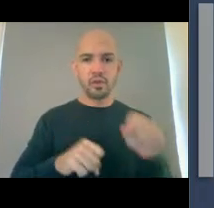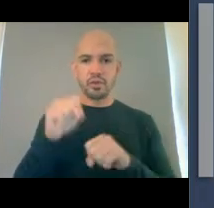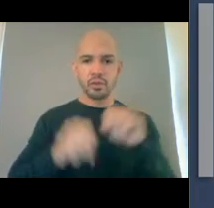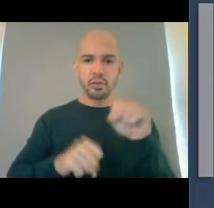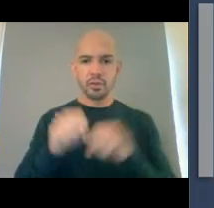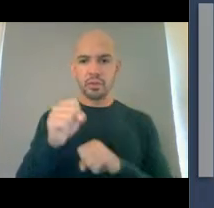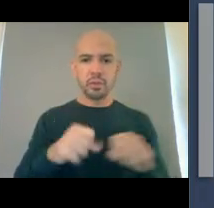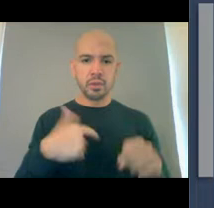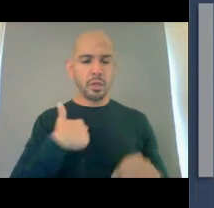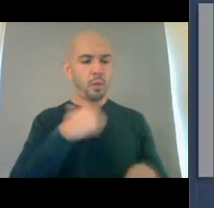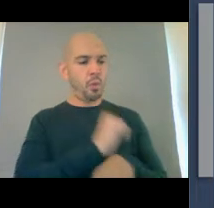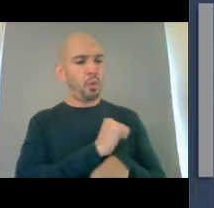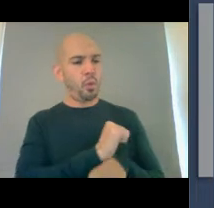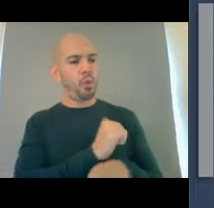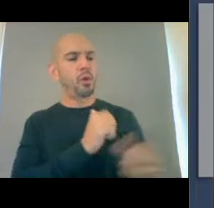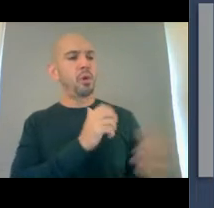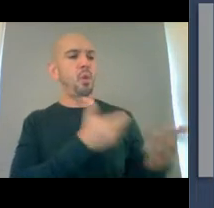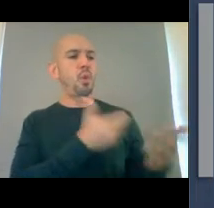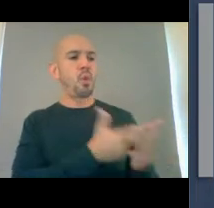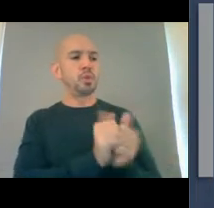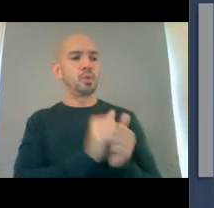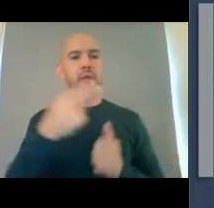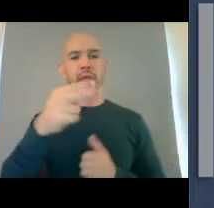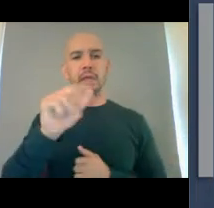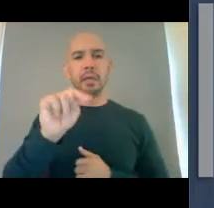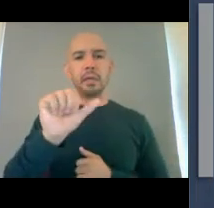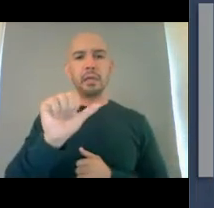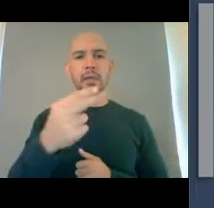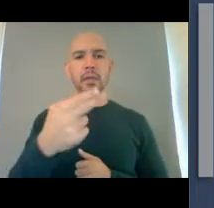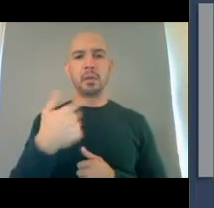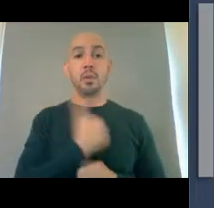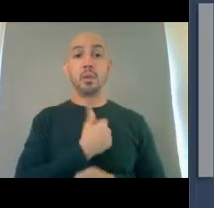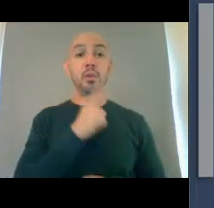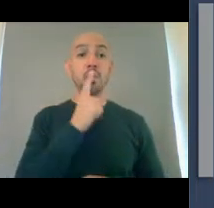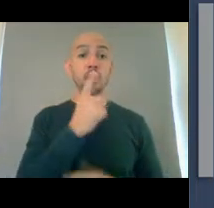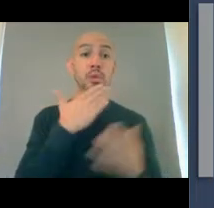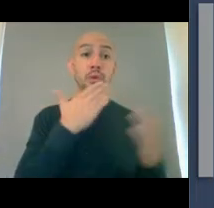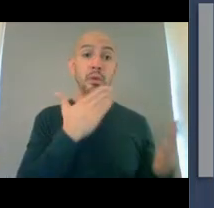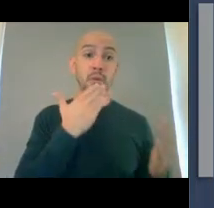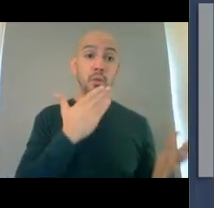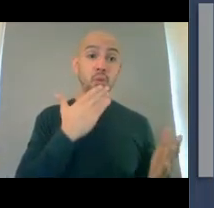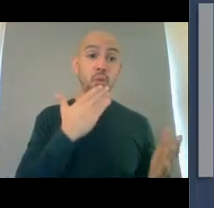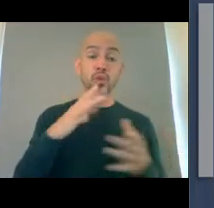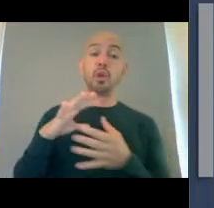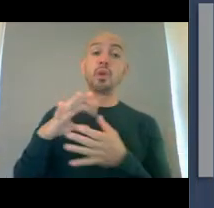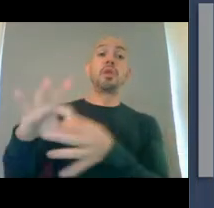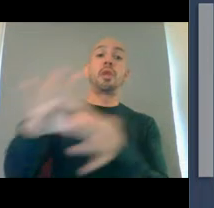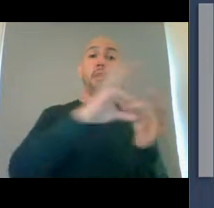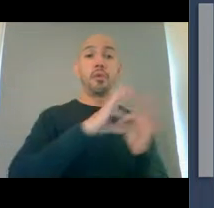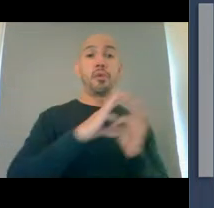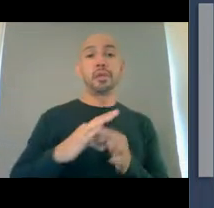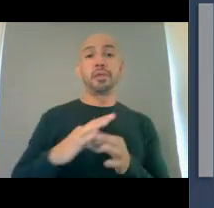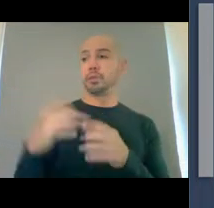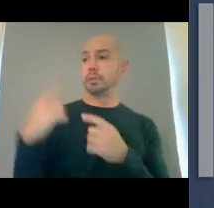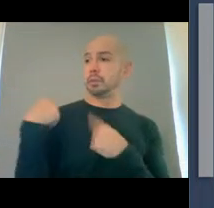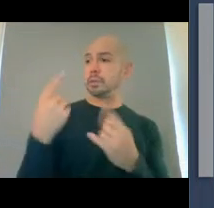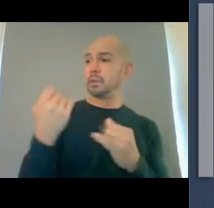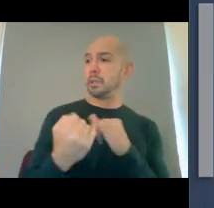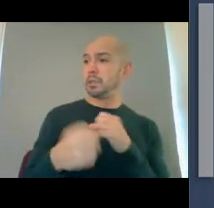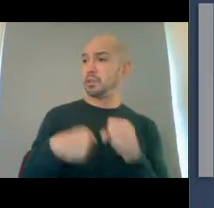group and one on one on this effort we very much appreciate the close degree of collaboration that has been developed over this last year hannah's openness to